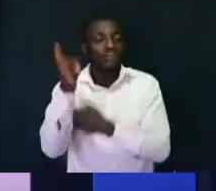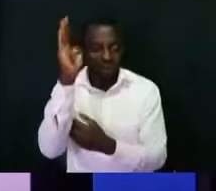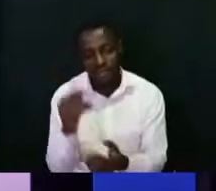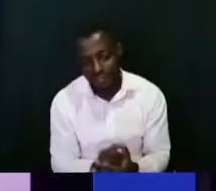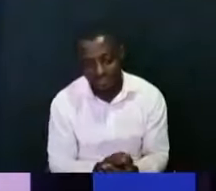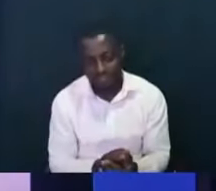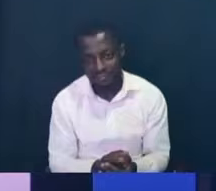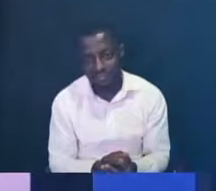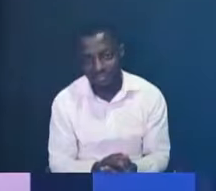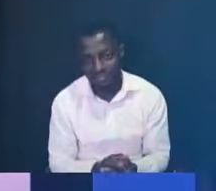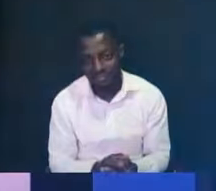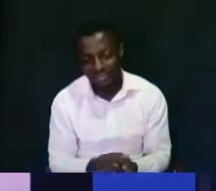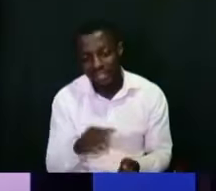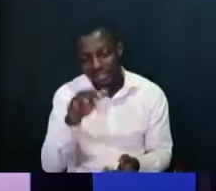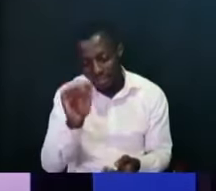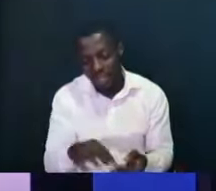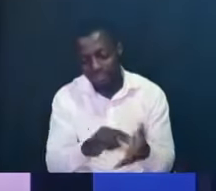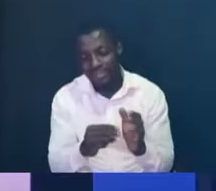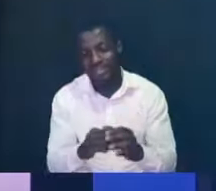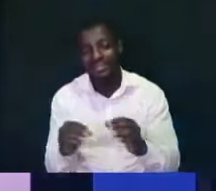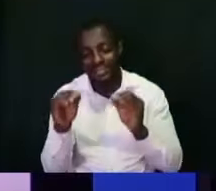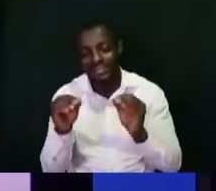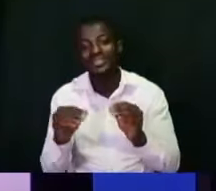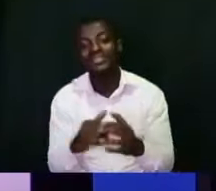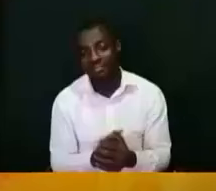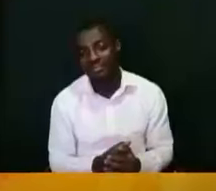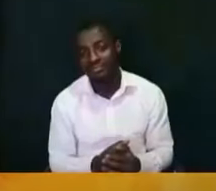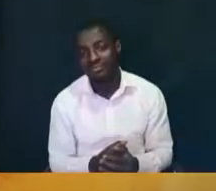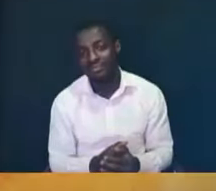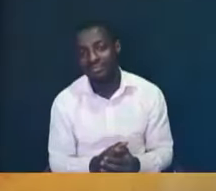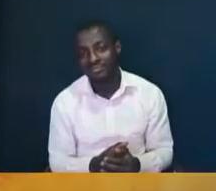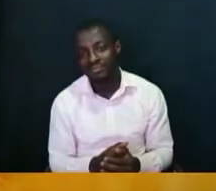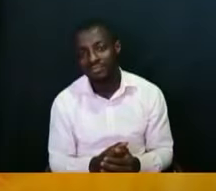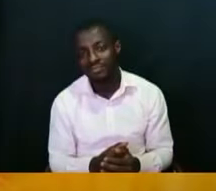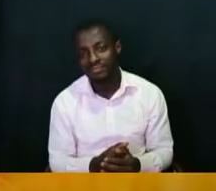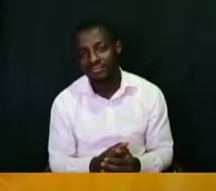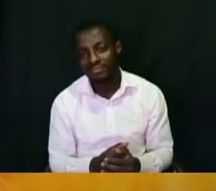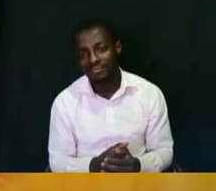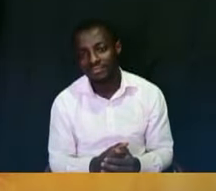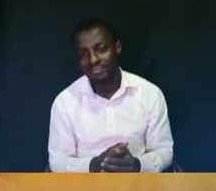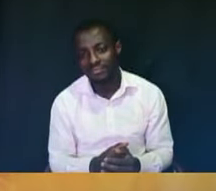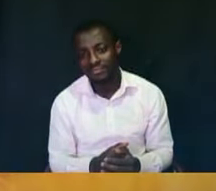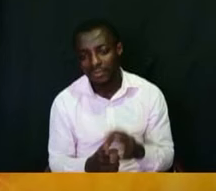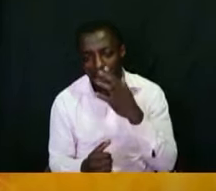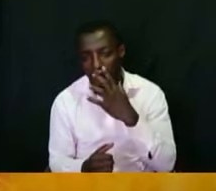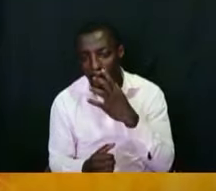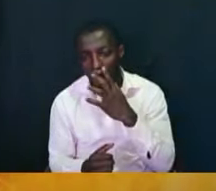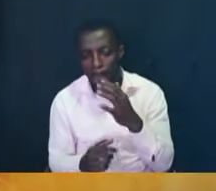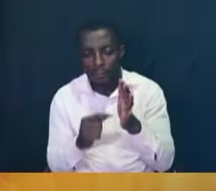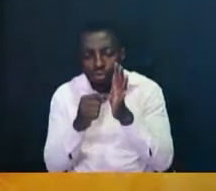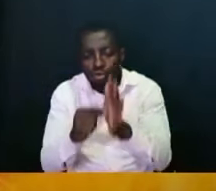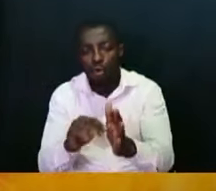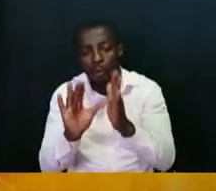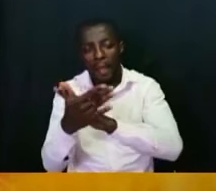mina a sign by. And to me, this is teaching. Now we media me fan say a proving by action. Say one nam ni